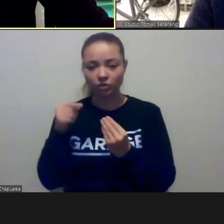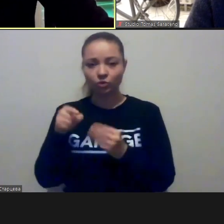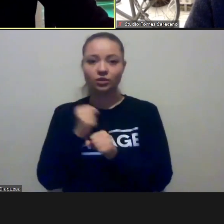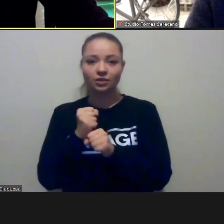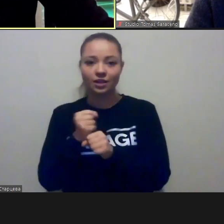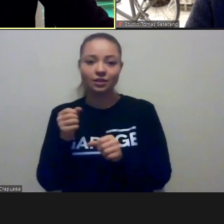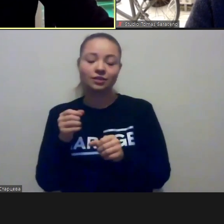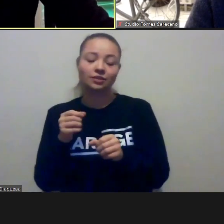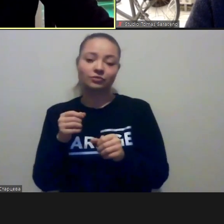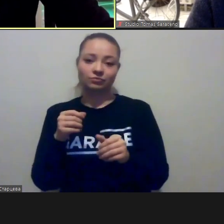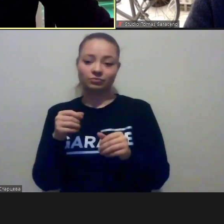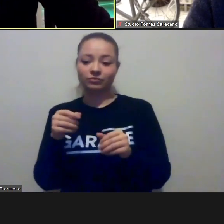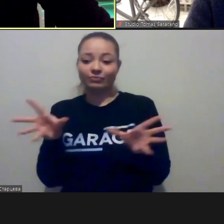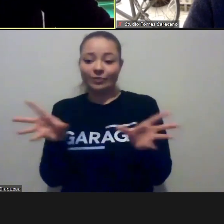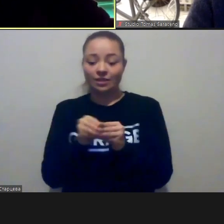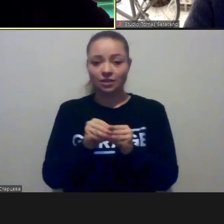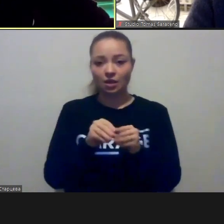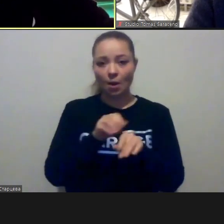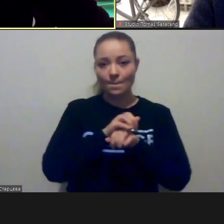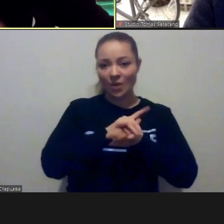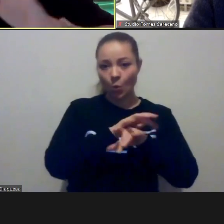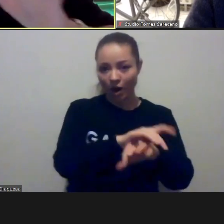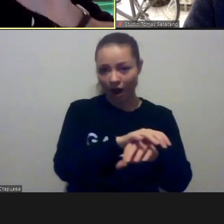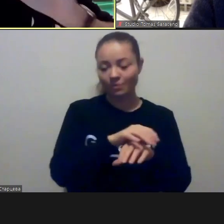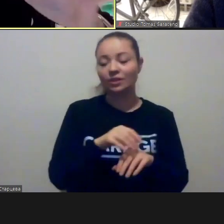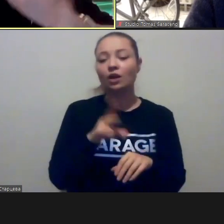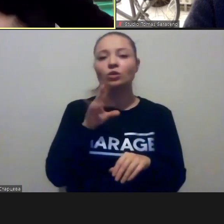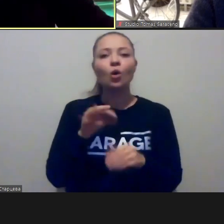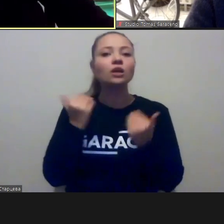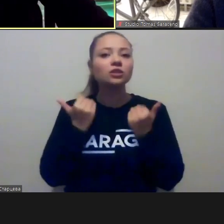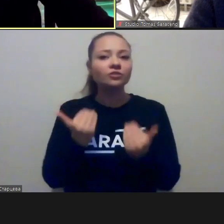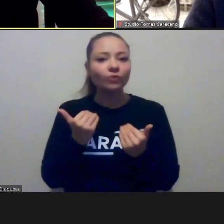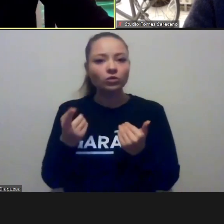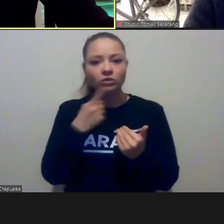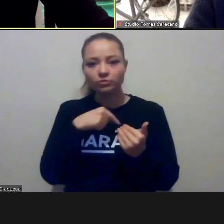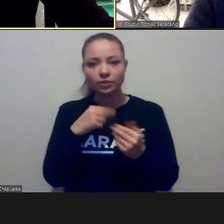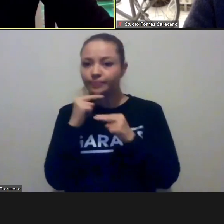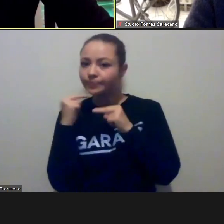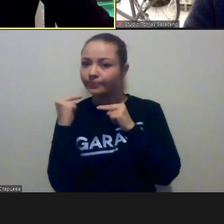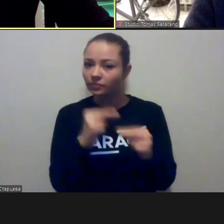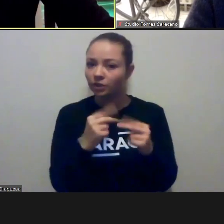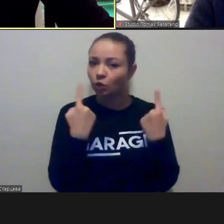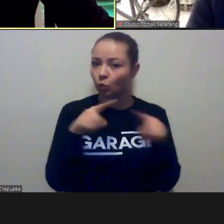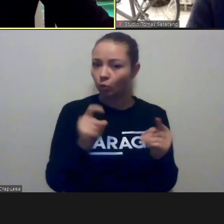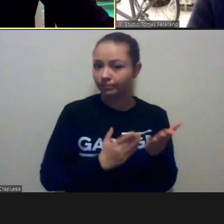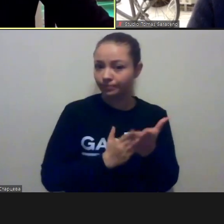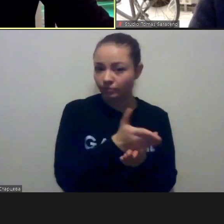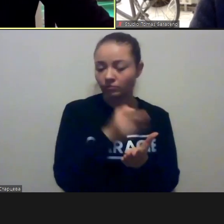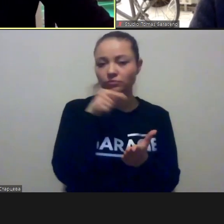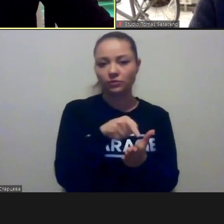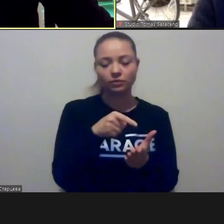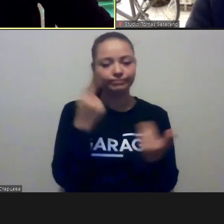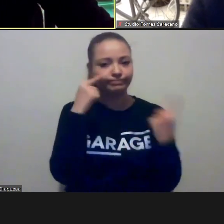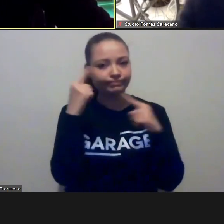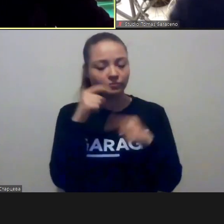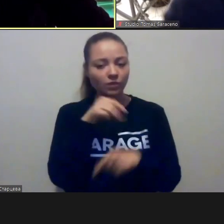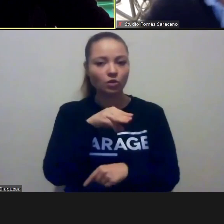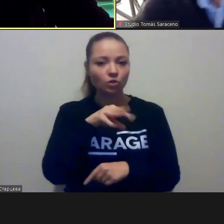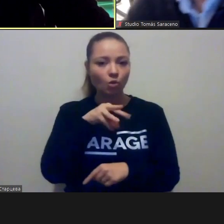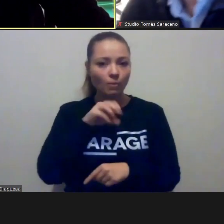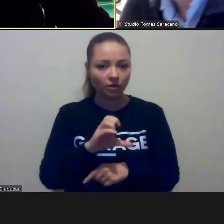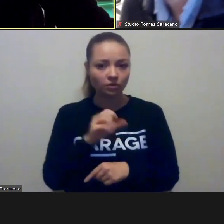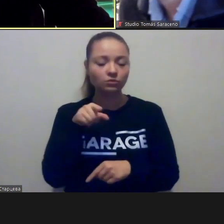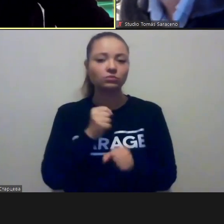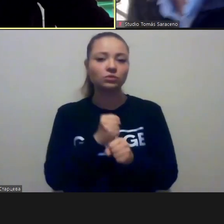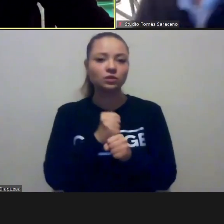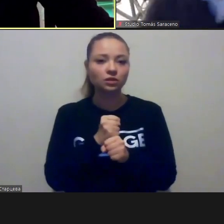exhibition featured one of his works created together with spiders. But today we'll be talking about another main line in